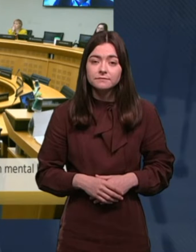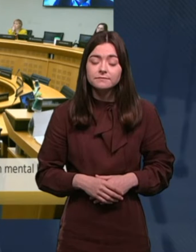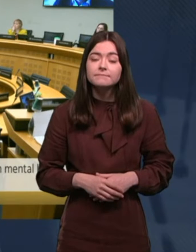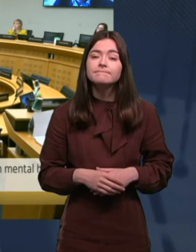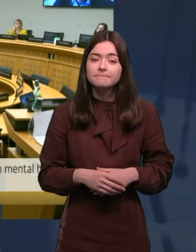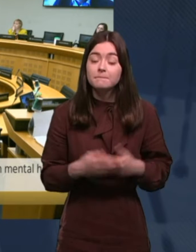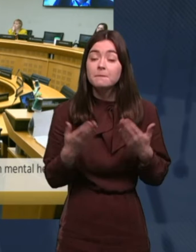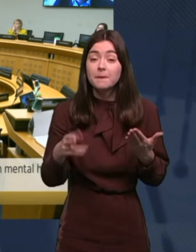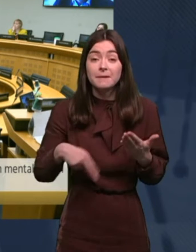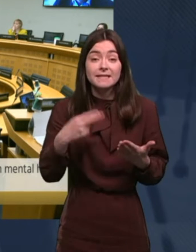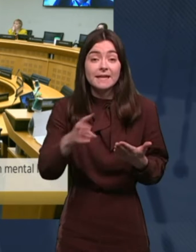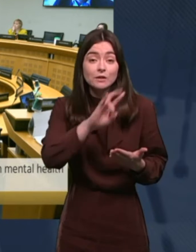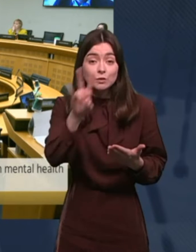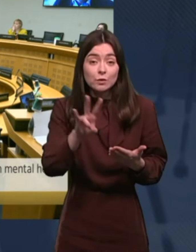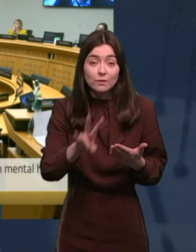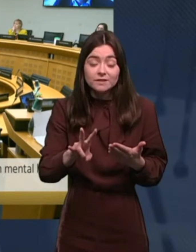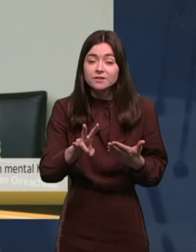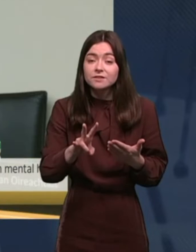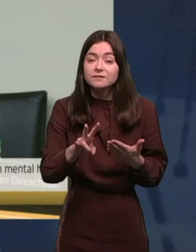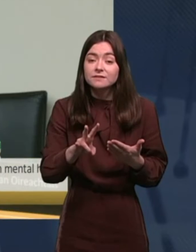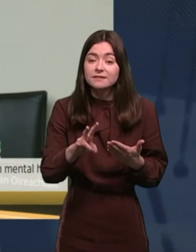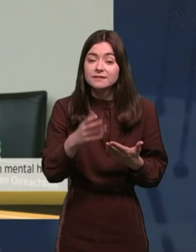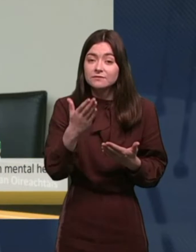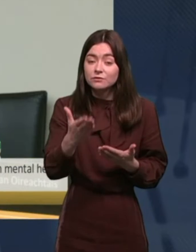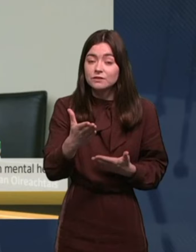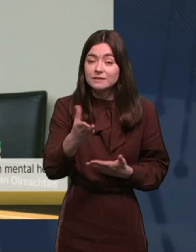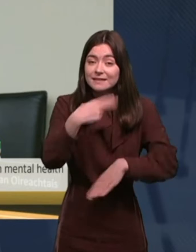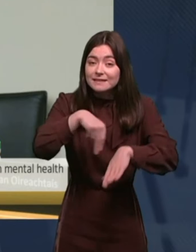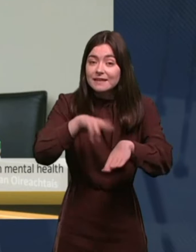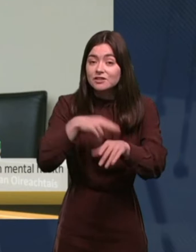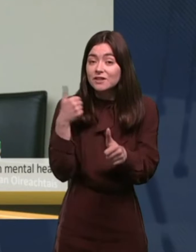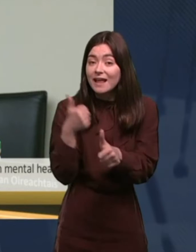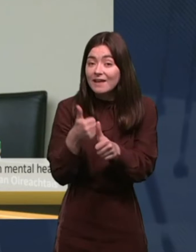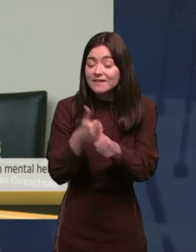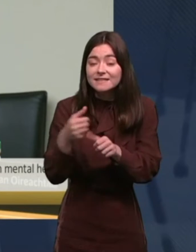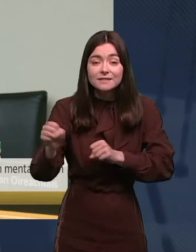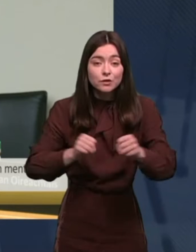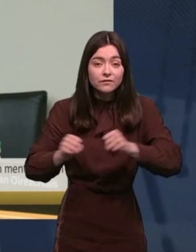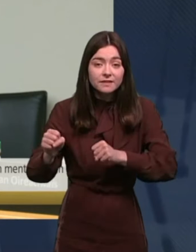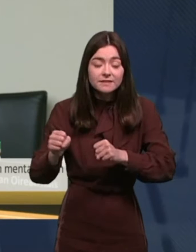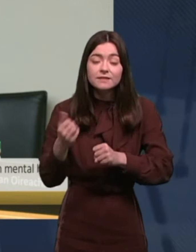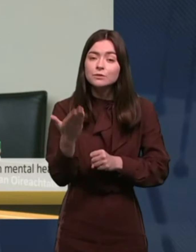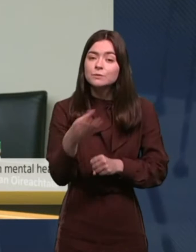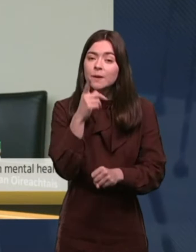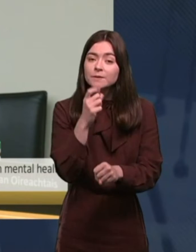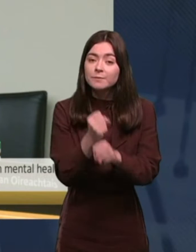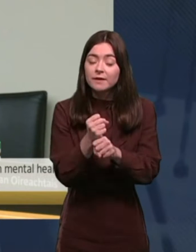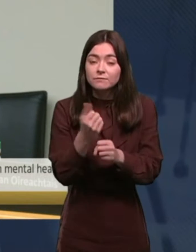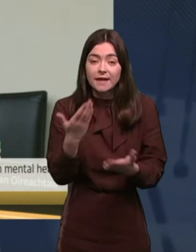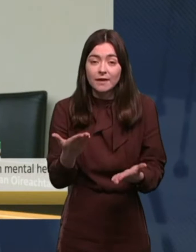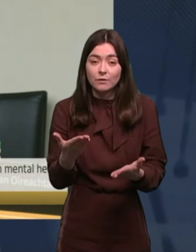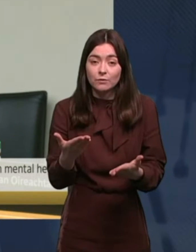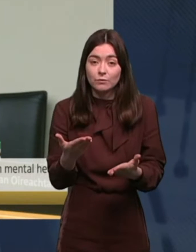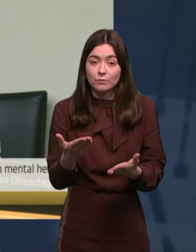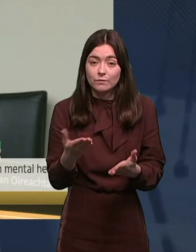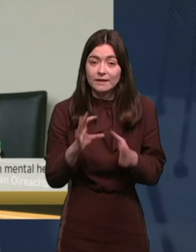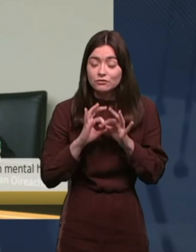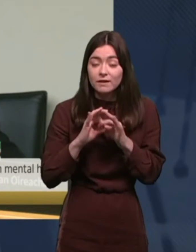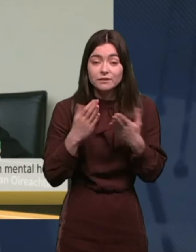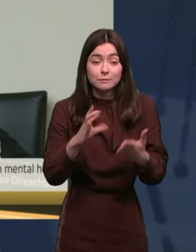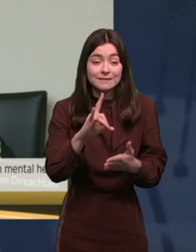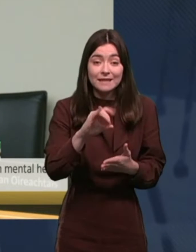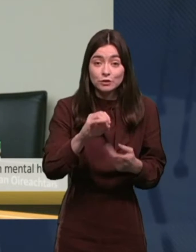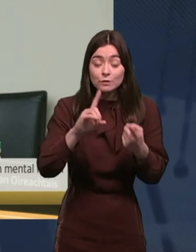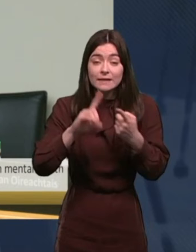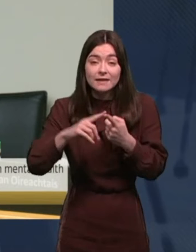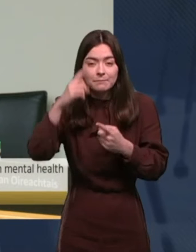My next questions are for the National Advocacy Service. You discussed how interaction between CHOs and mental